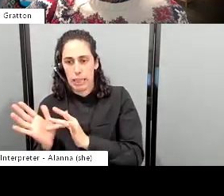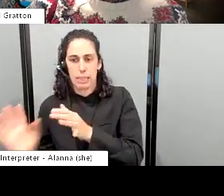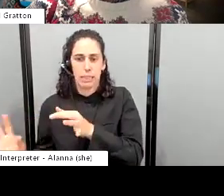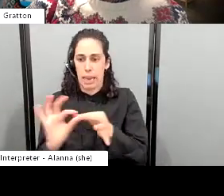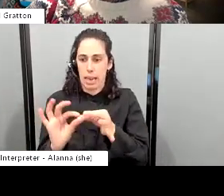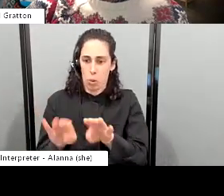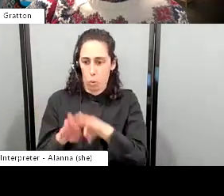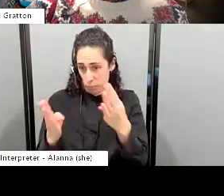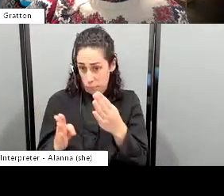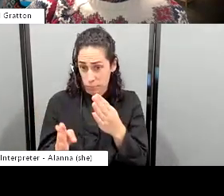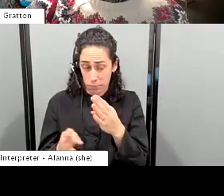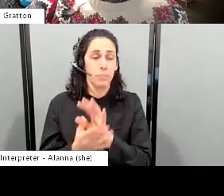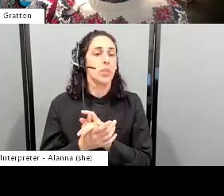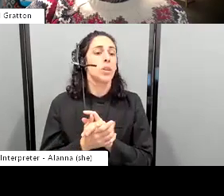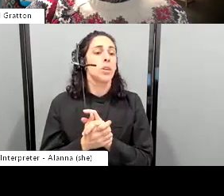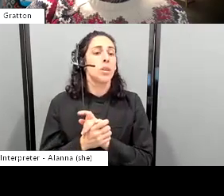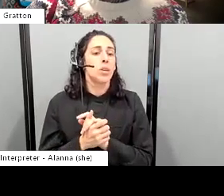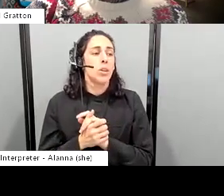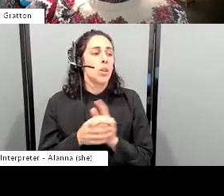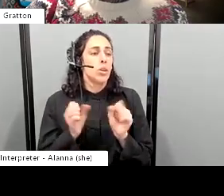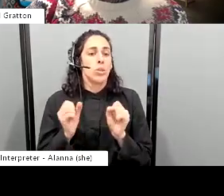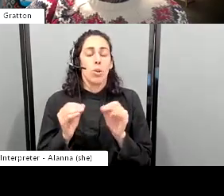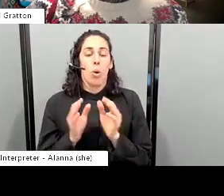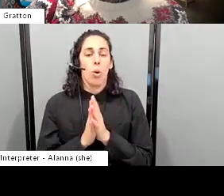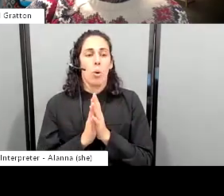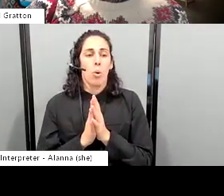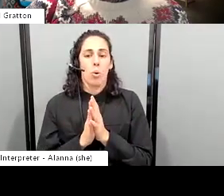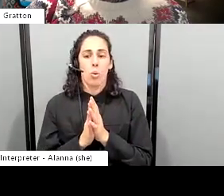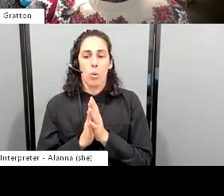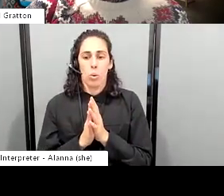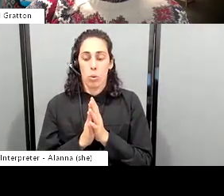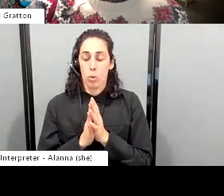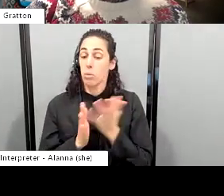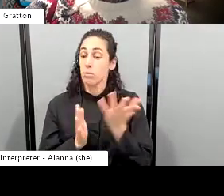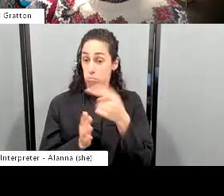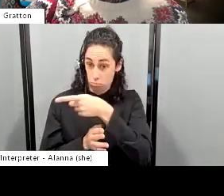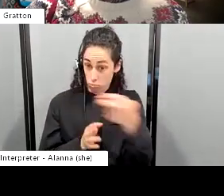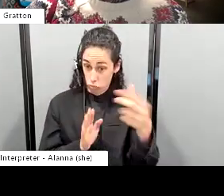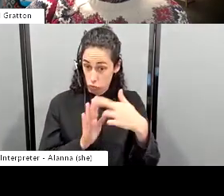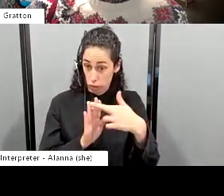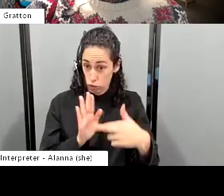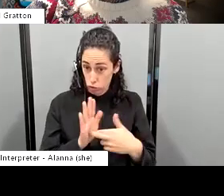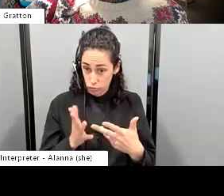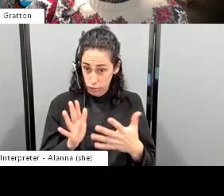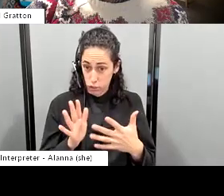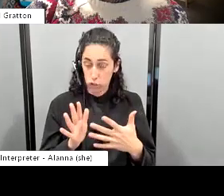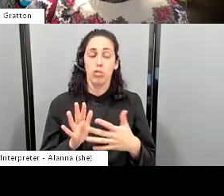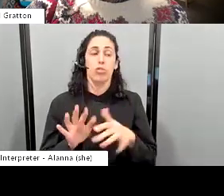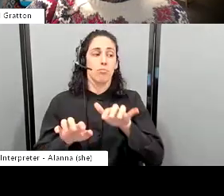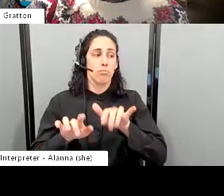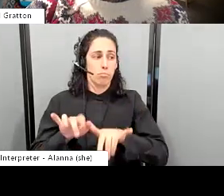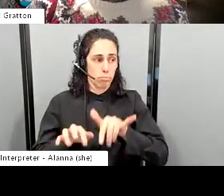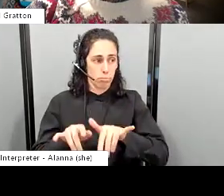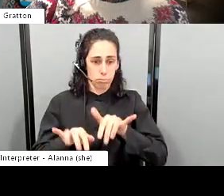goes. As I said, anything, if you register, the prompts you put in, the responses will stay on ChatGPT for about